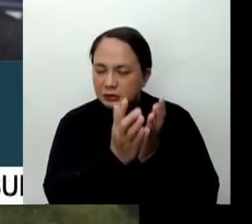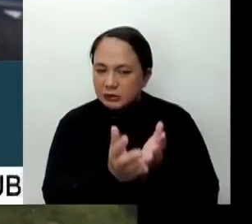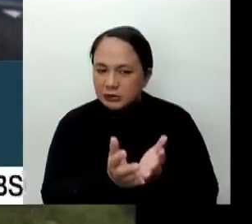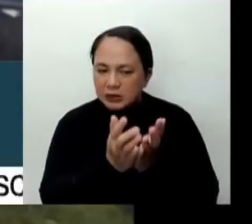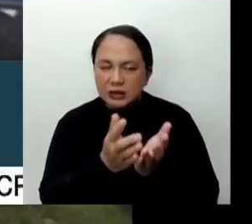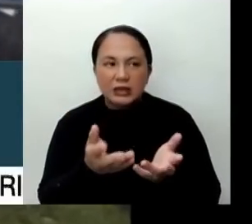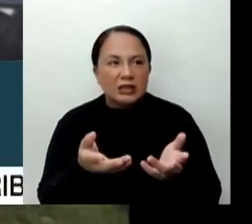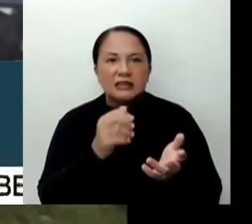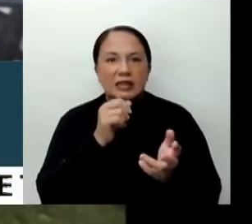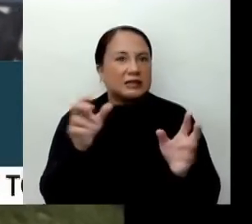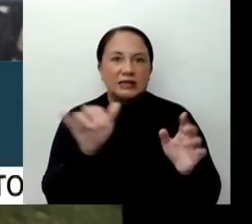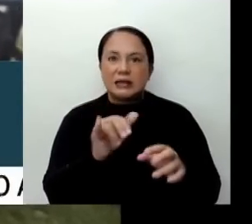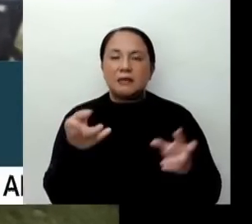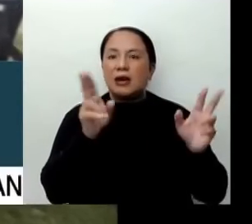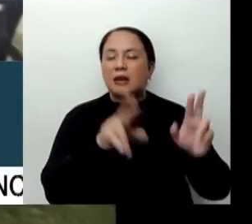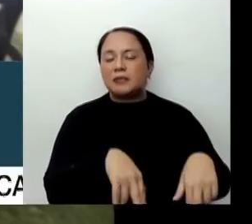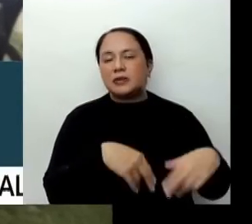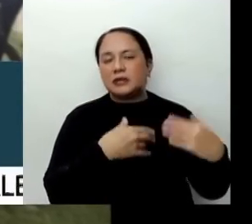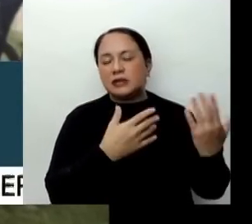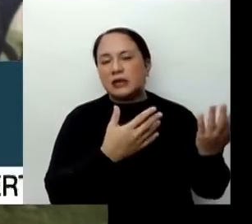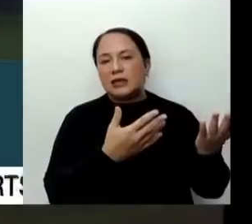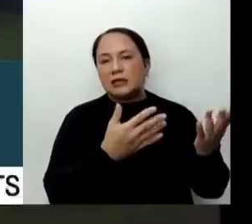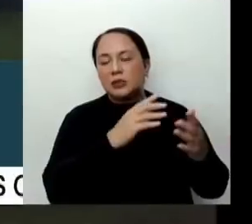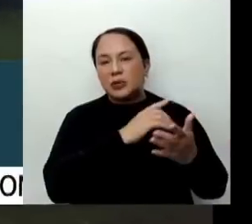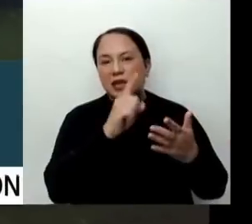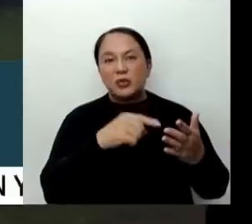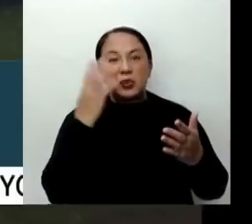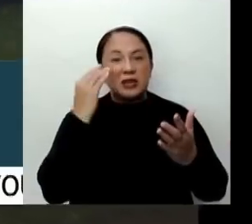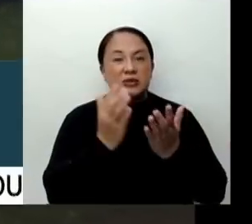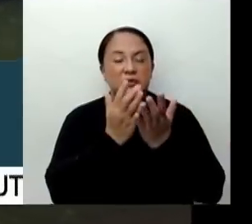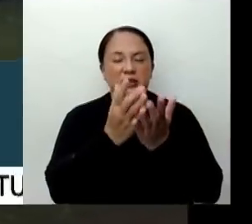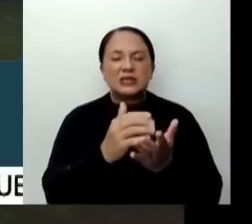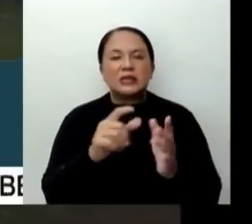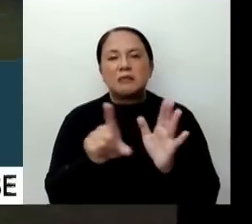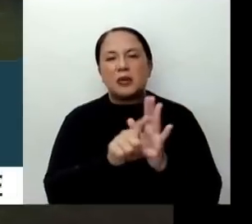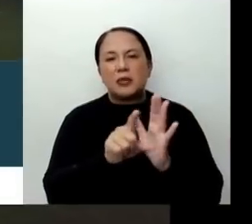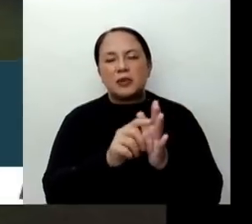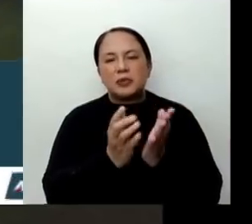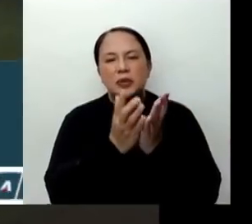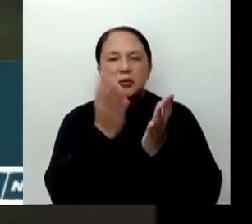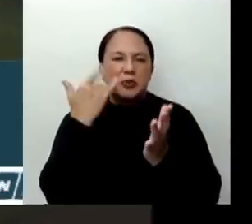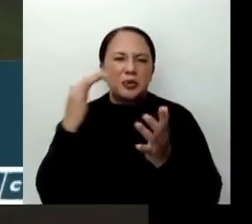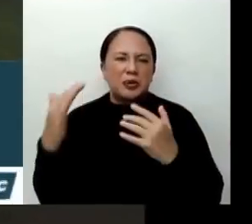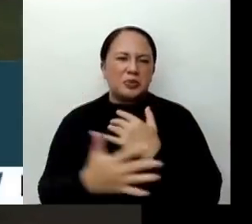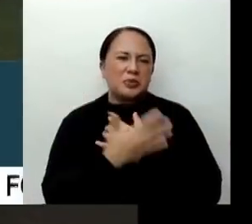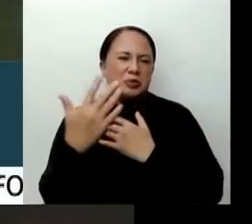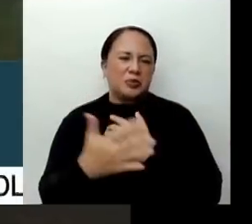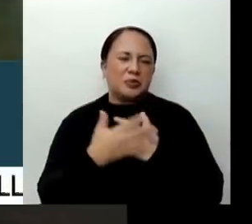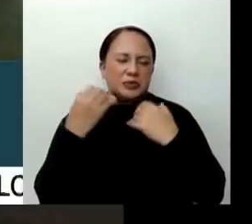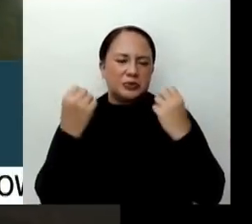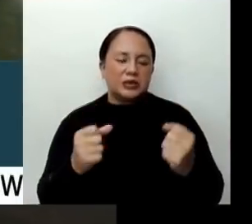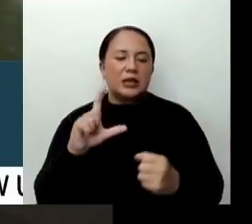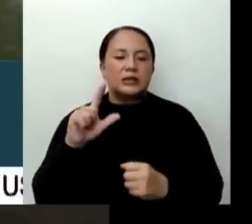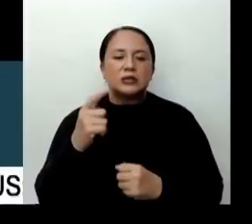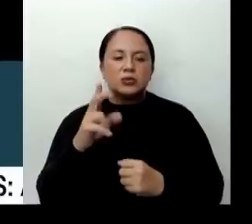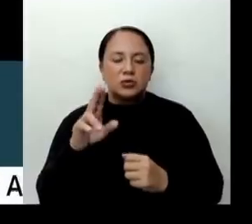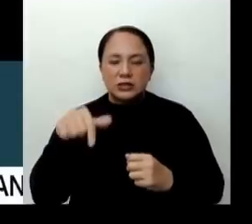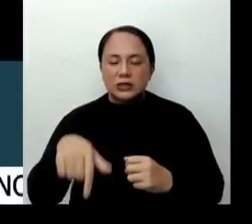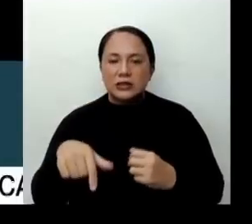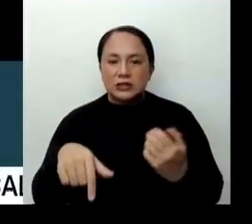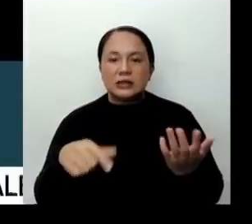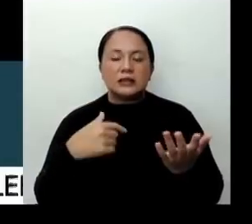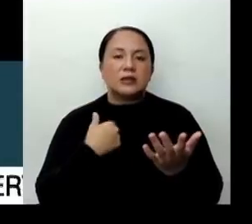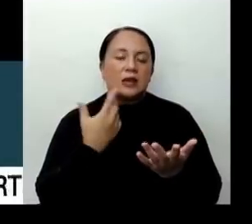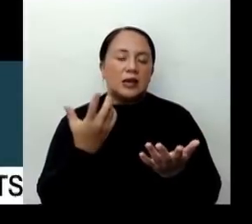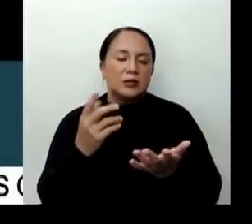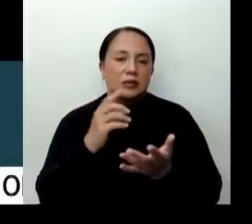the weekend, where some fast crafts were not allowed to sail due to rough sea conditions. Yet, most of the LGUs here in Cebu and even in Central